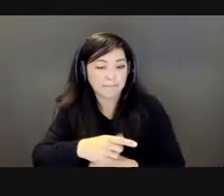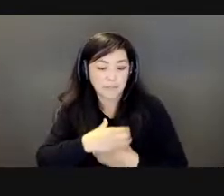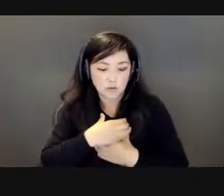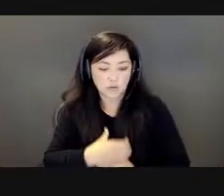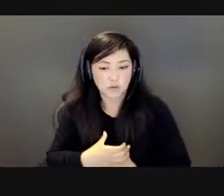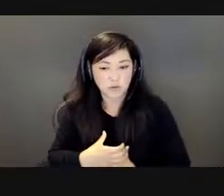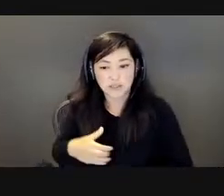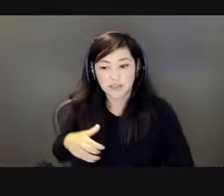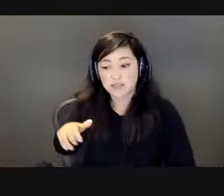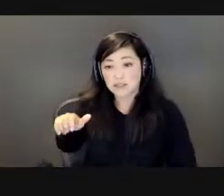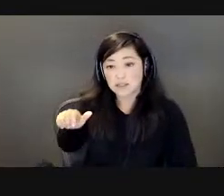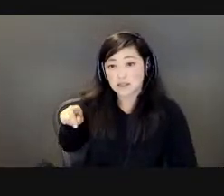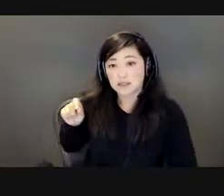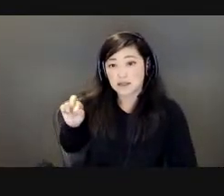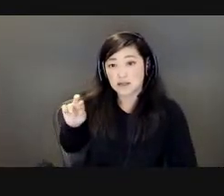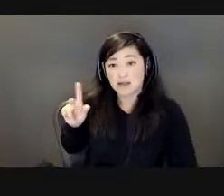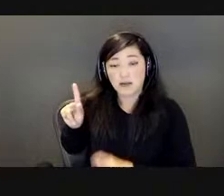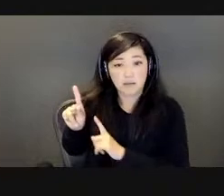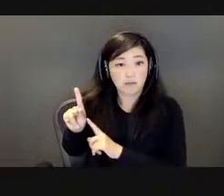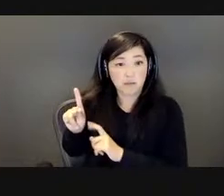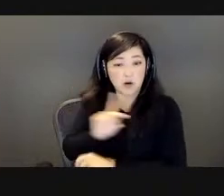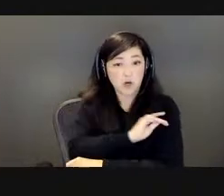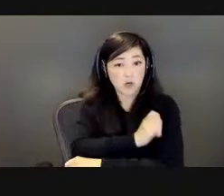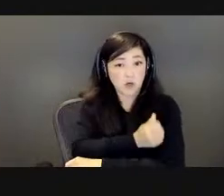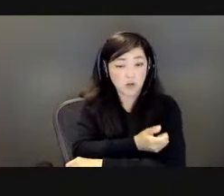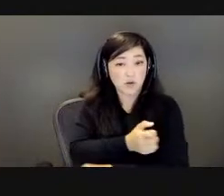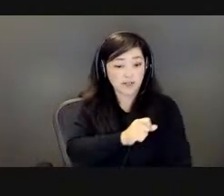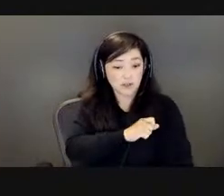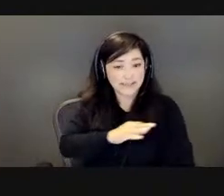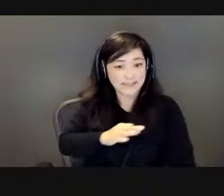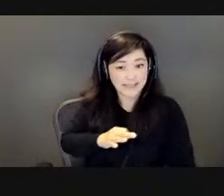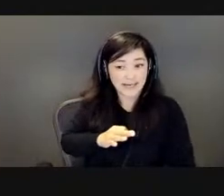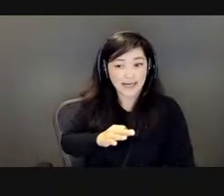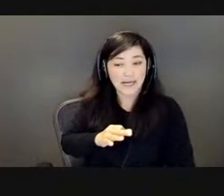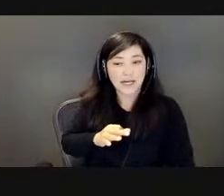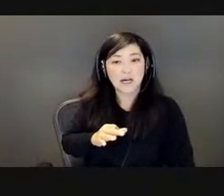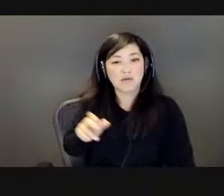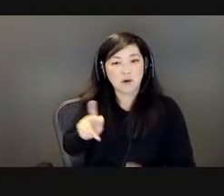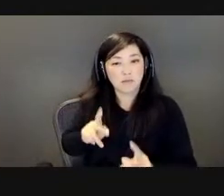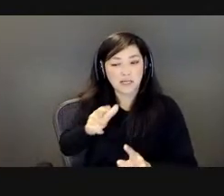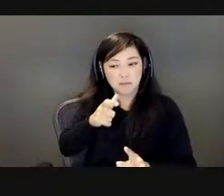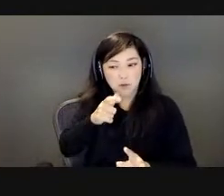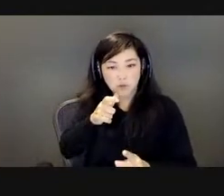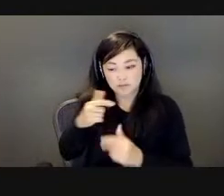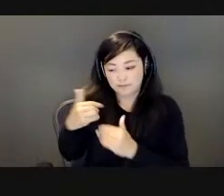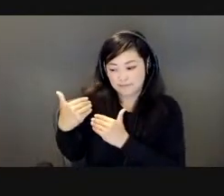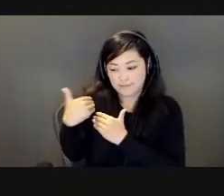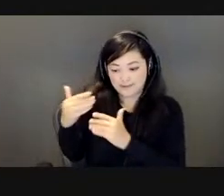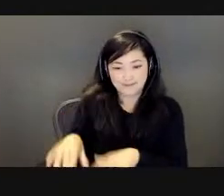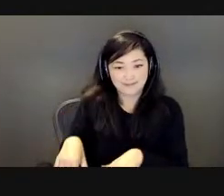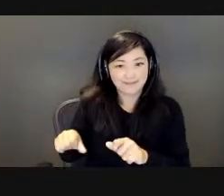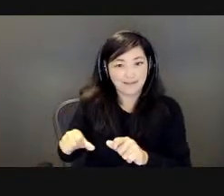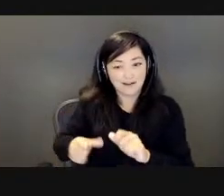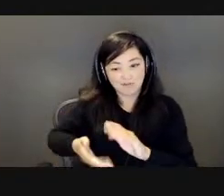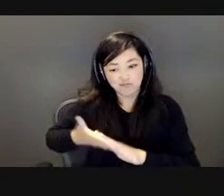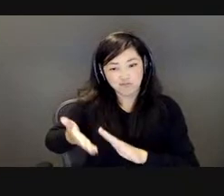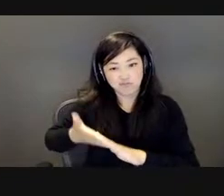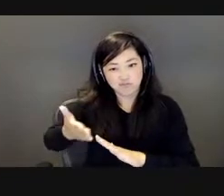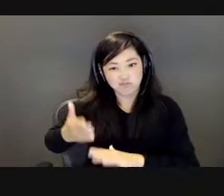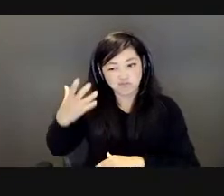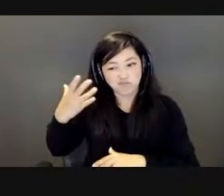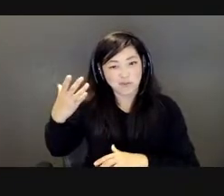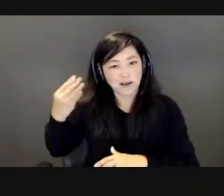authorities or folks that are responsible for organizing the outdoor spaces, what is it that you